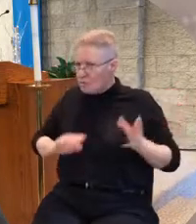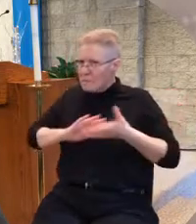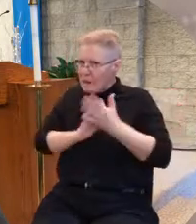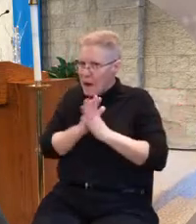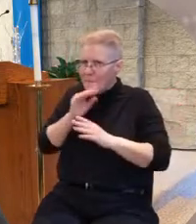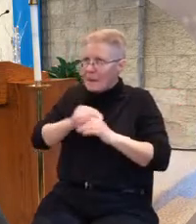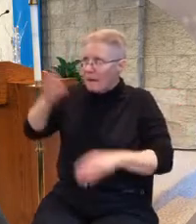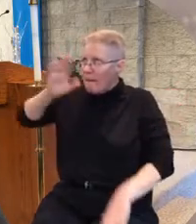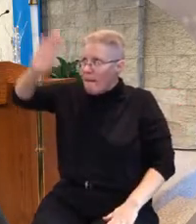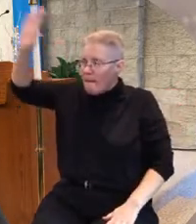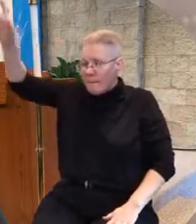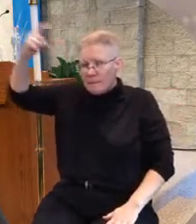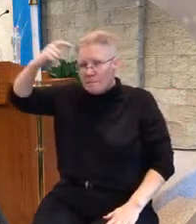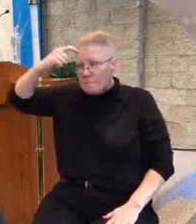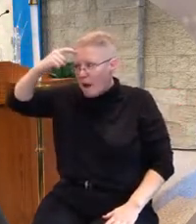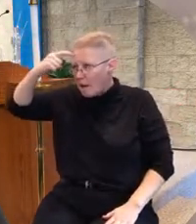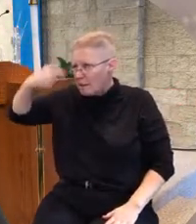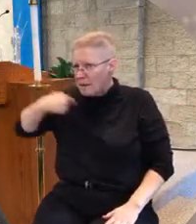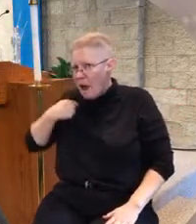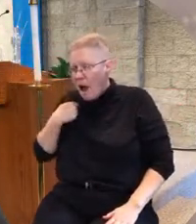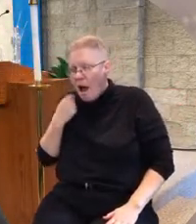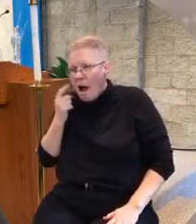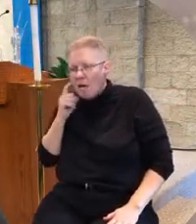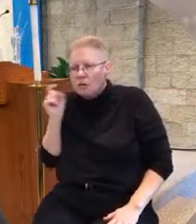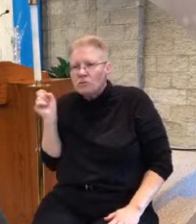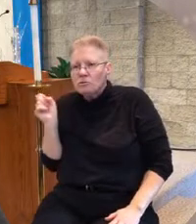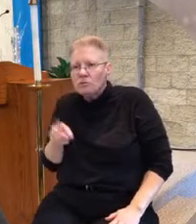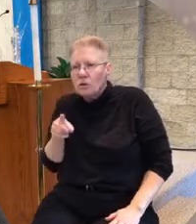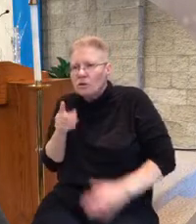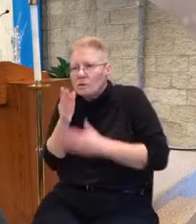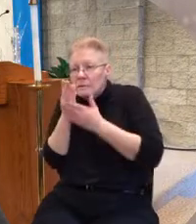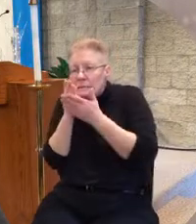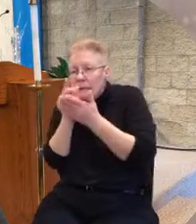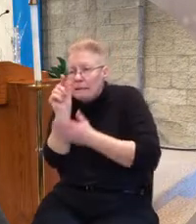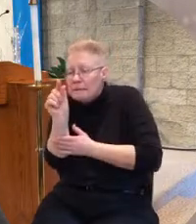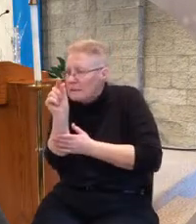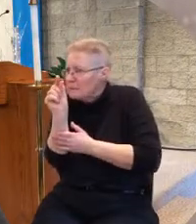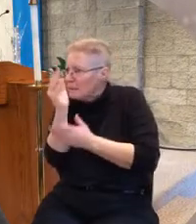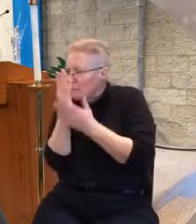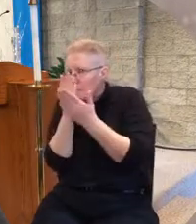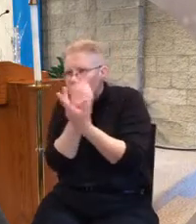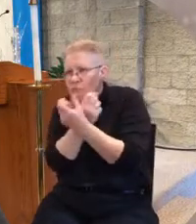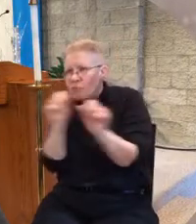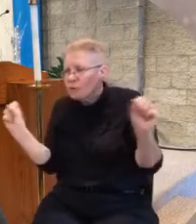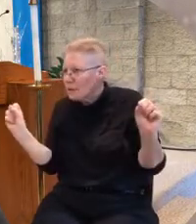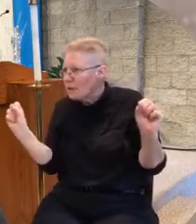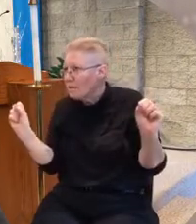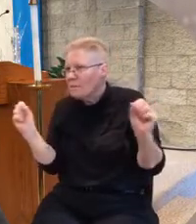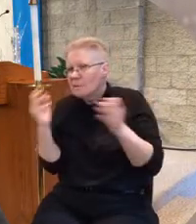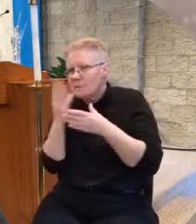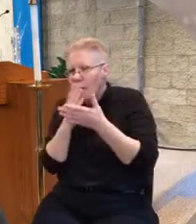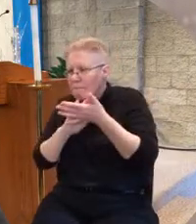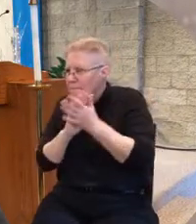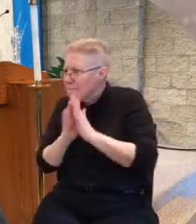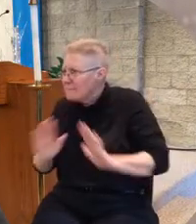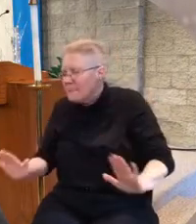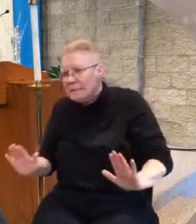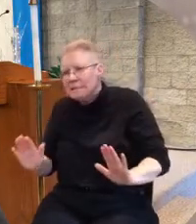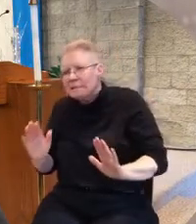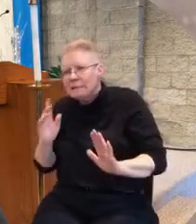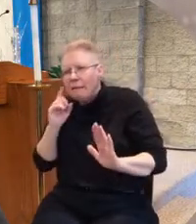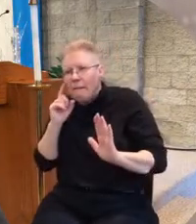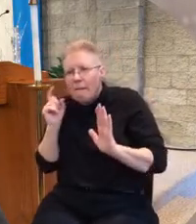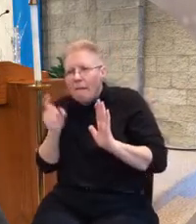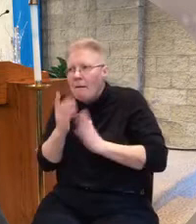I caught a glimpse of freedom. I caught a glimpse of bliss. I caught a glimpse of wholeness and